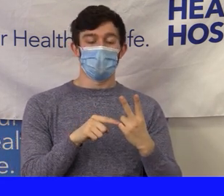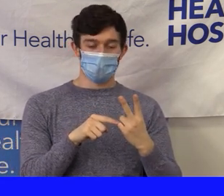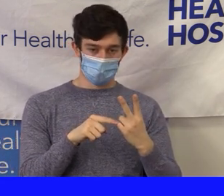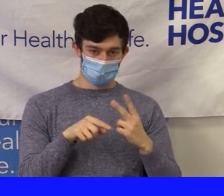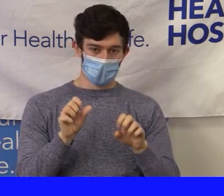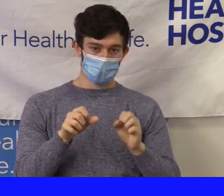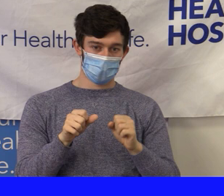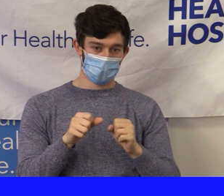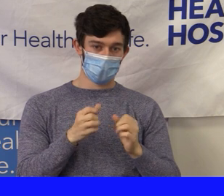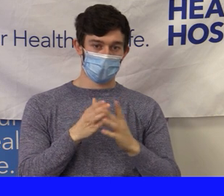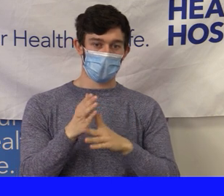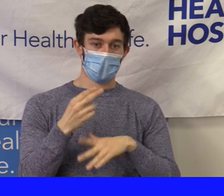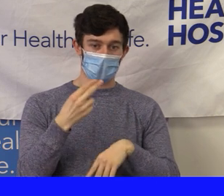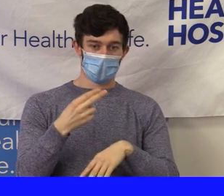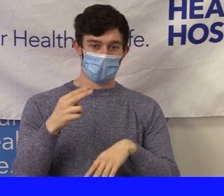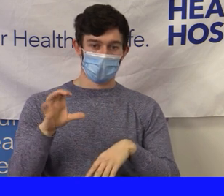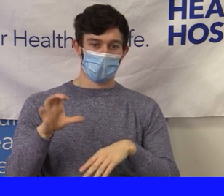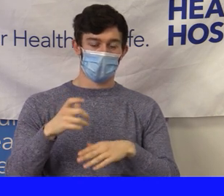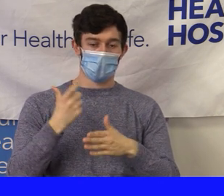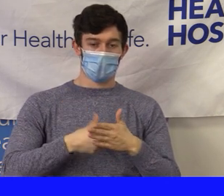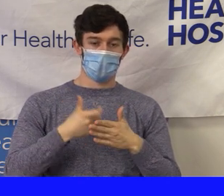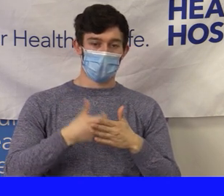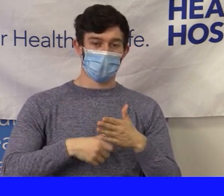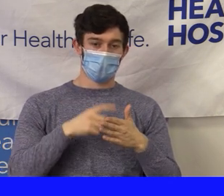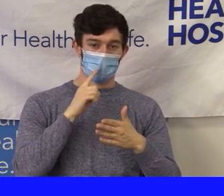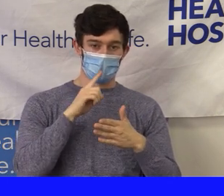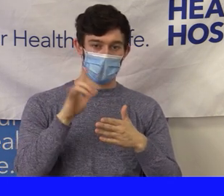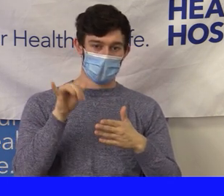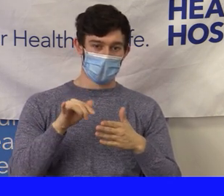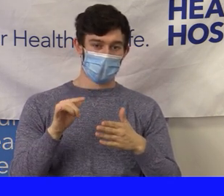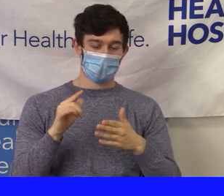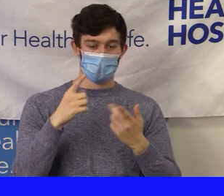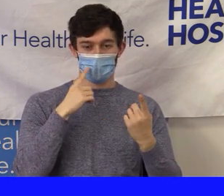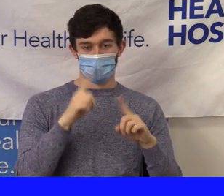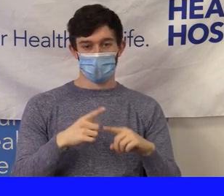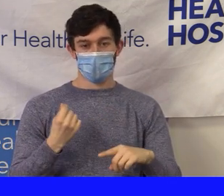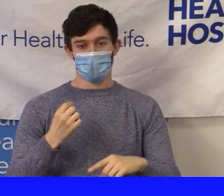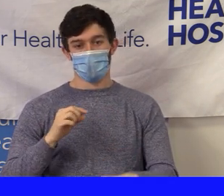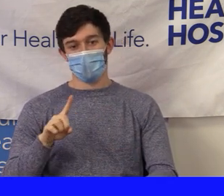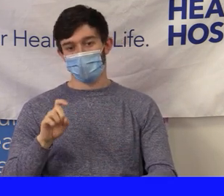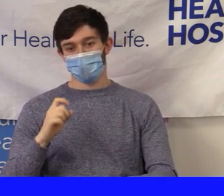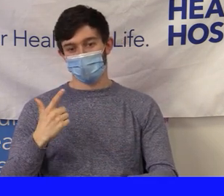hospitals. The cost over the life of the agreement is